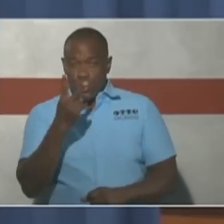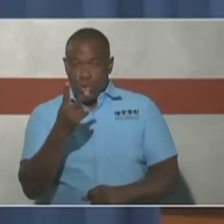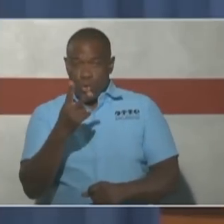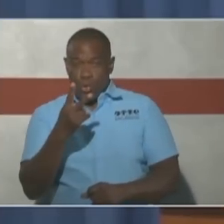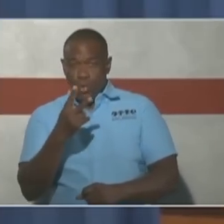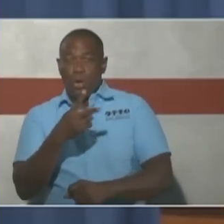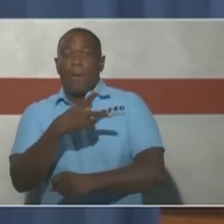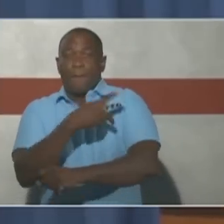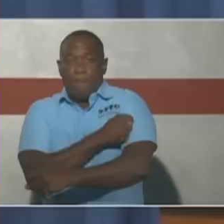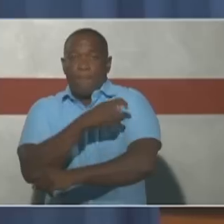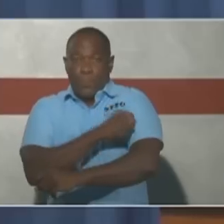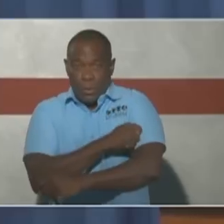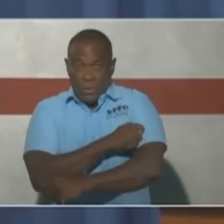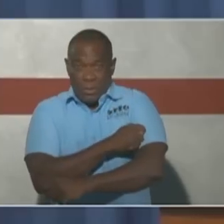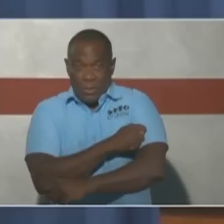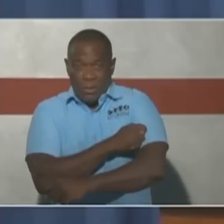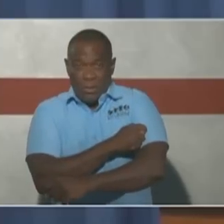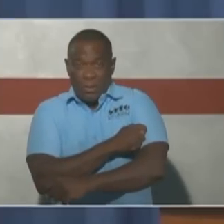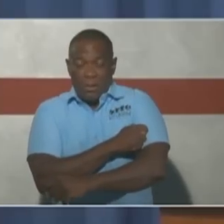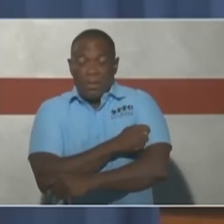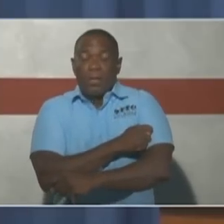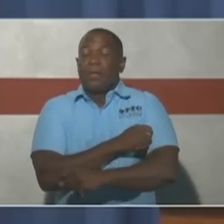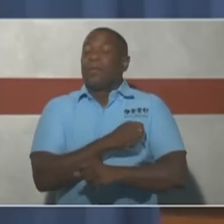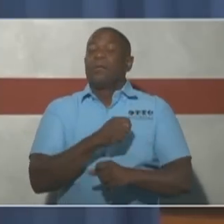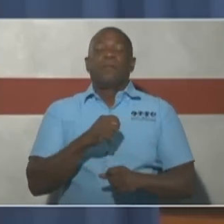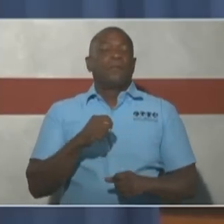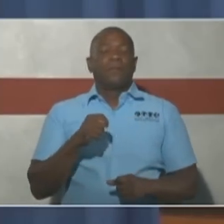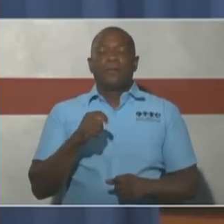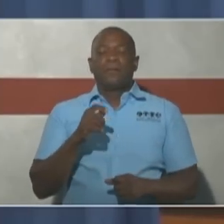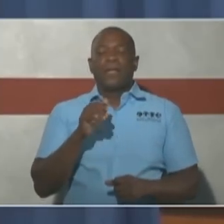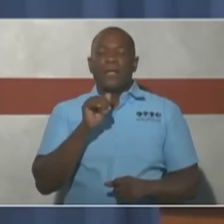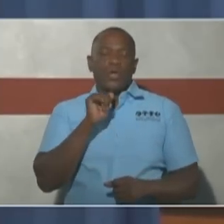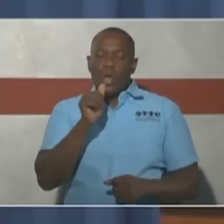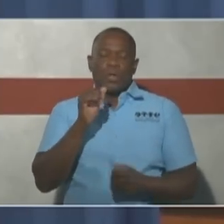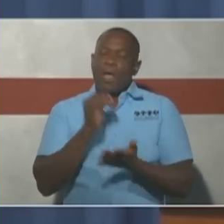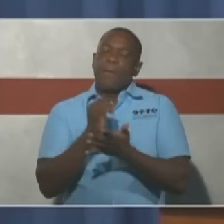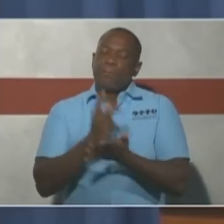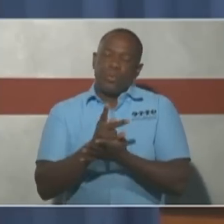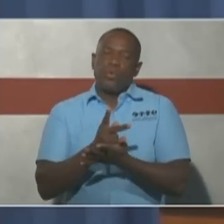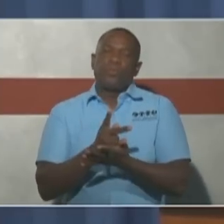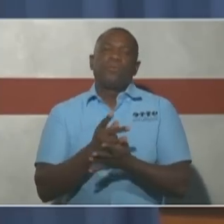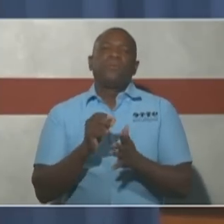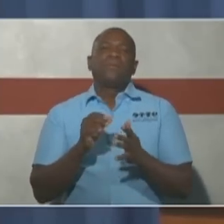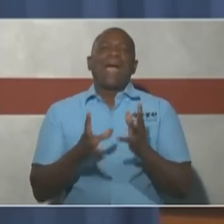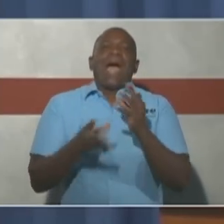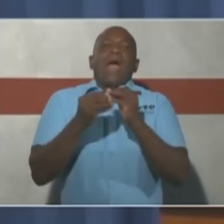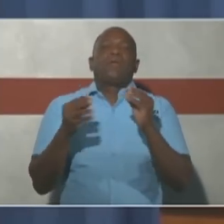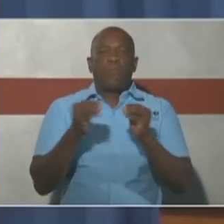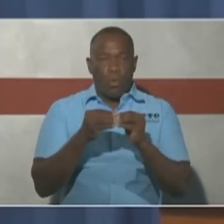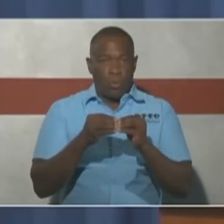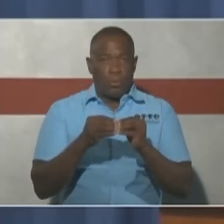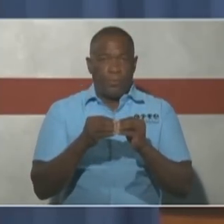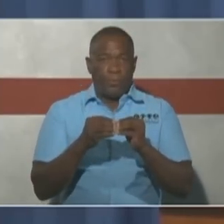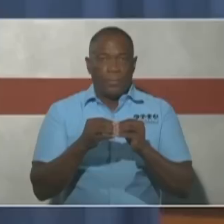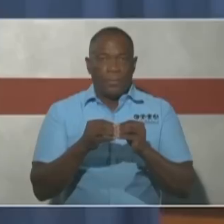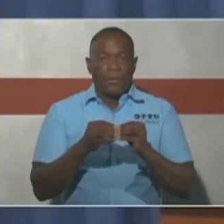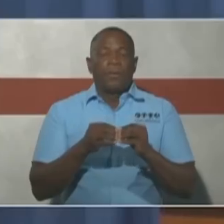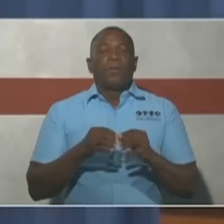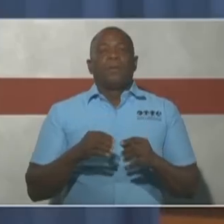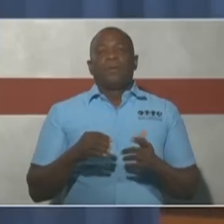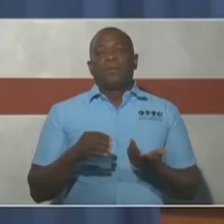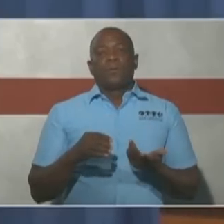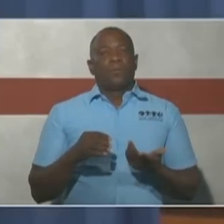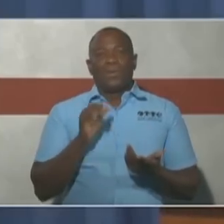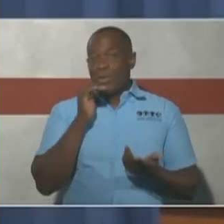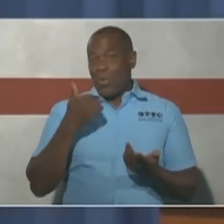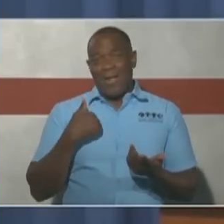That's an excellent question because I have the same question. Right? So thanks for asking